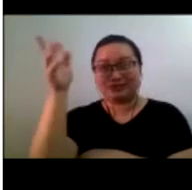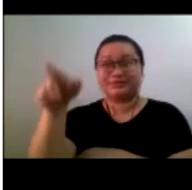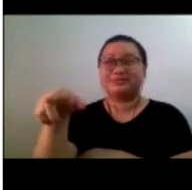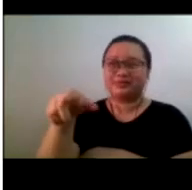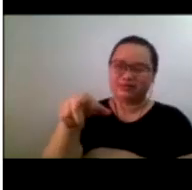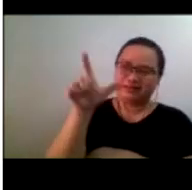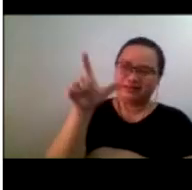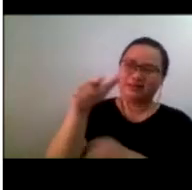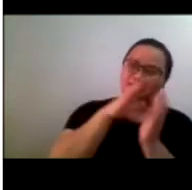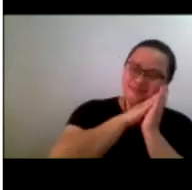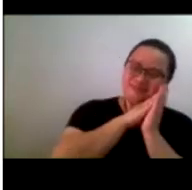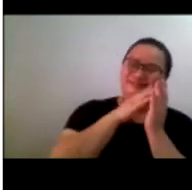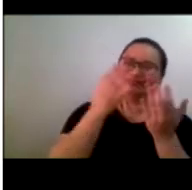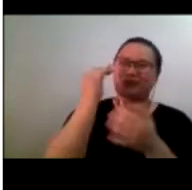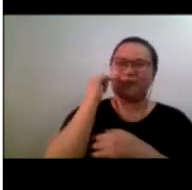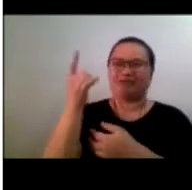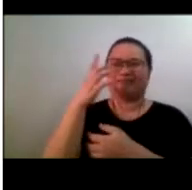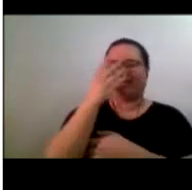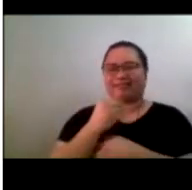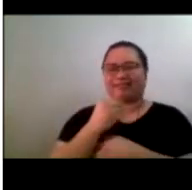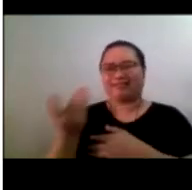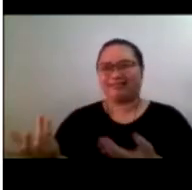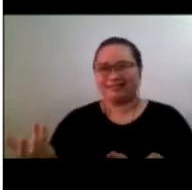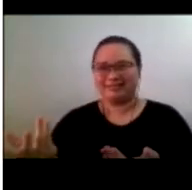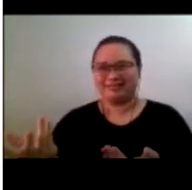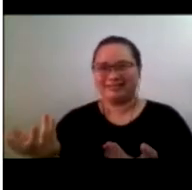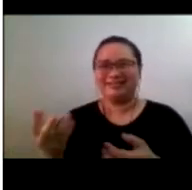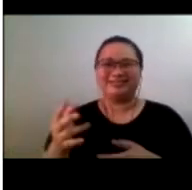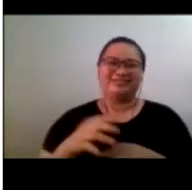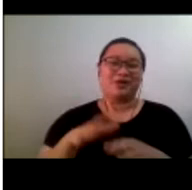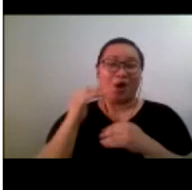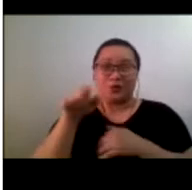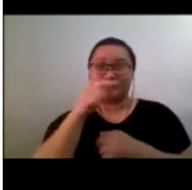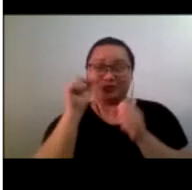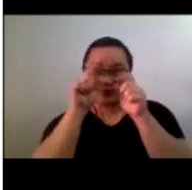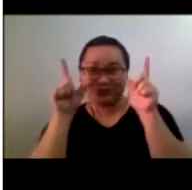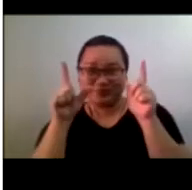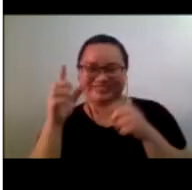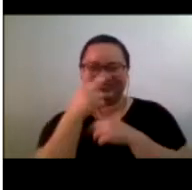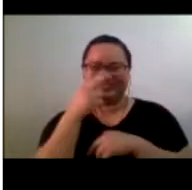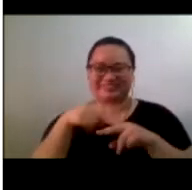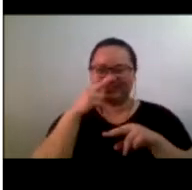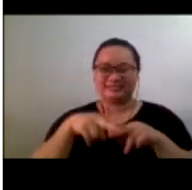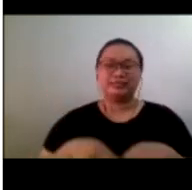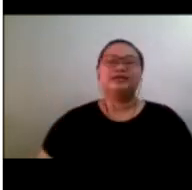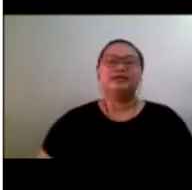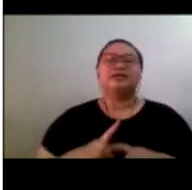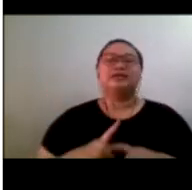But why is it so hard to listen? Why is it so hard to genuinely listen?